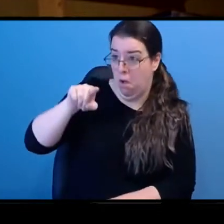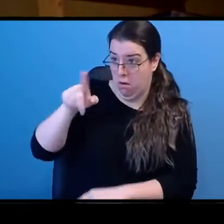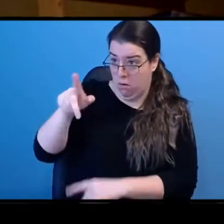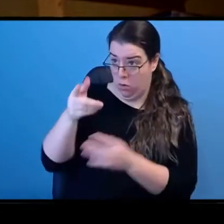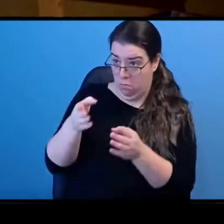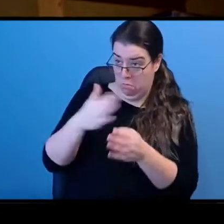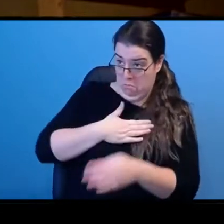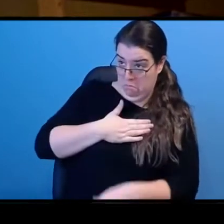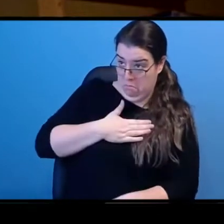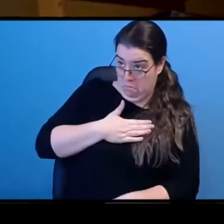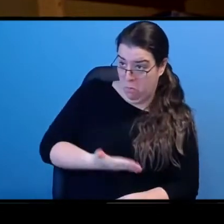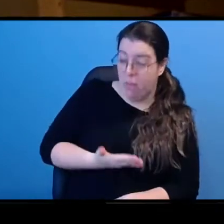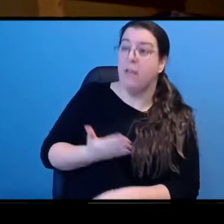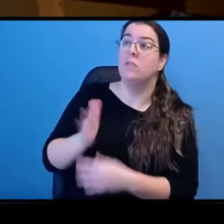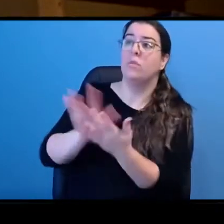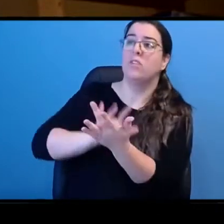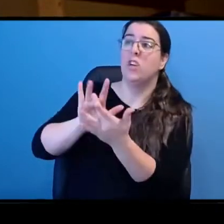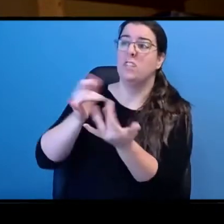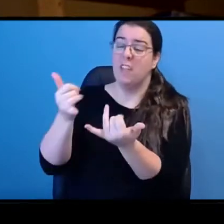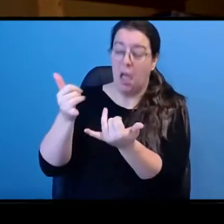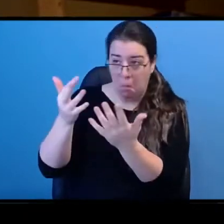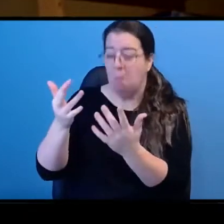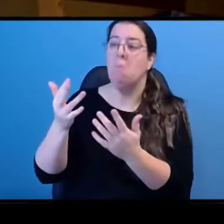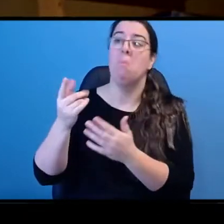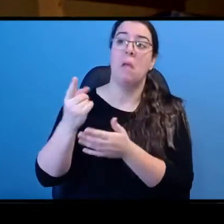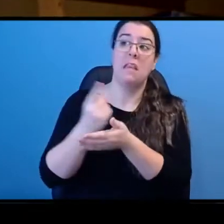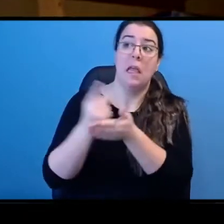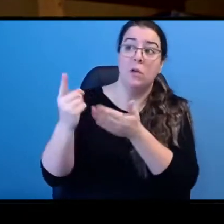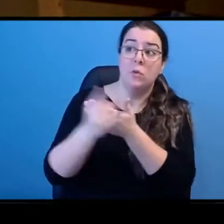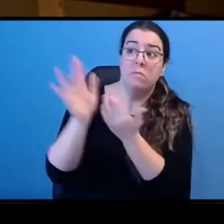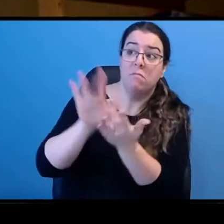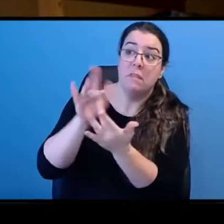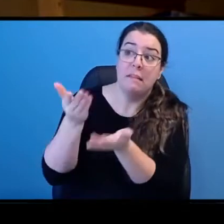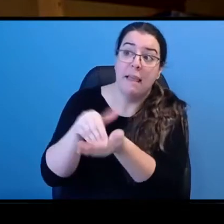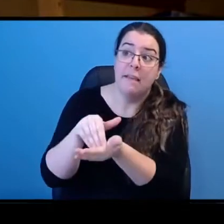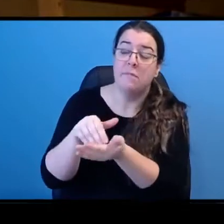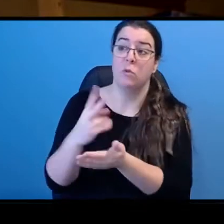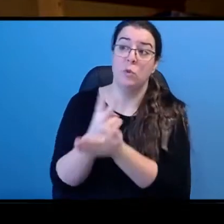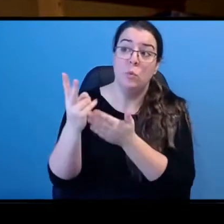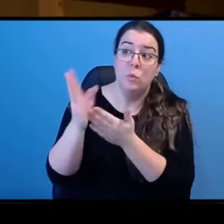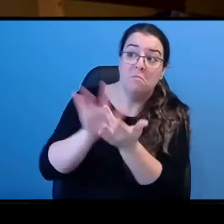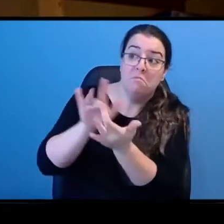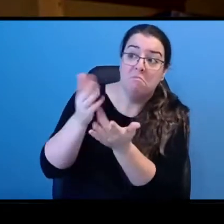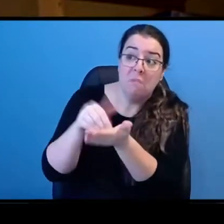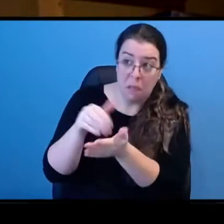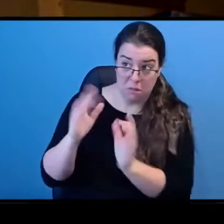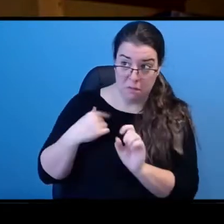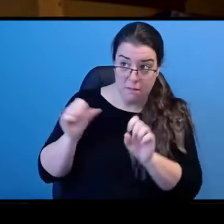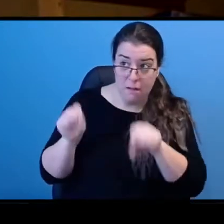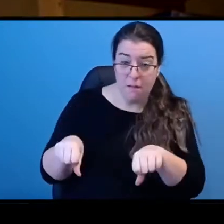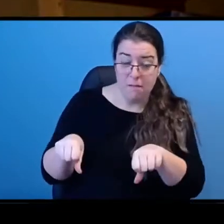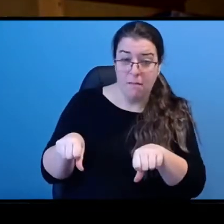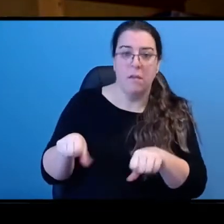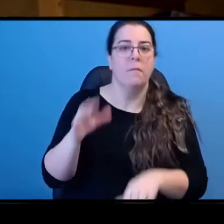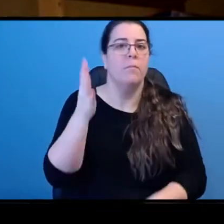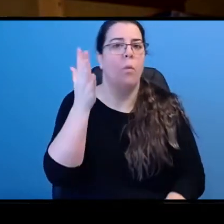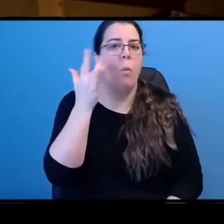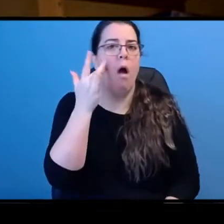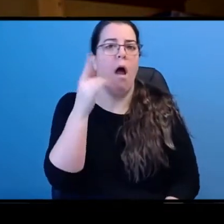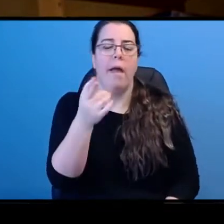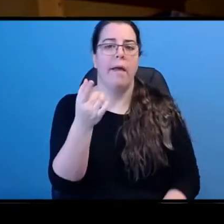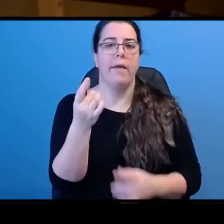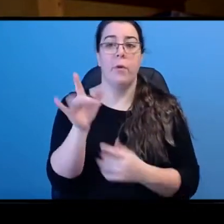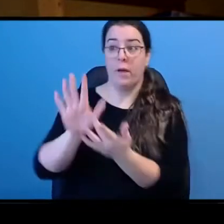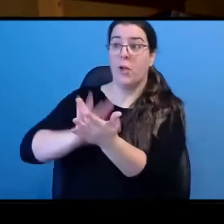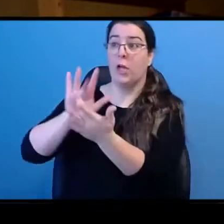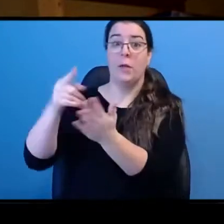from now. Can I check back in with you, see if you've been able to do it yet? Just so that you're not sitting at home wondering, did they write it? Did they write